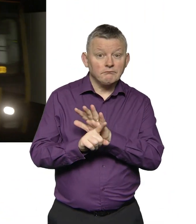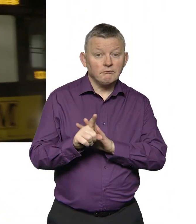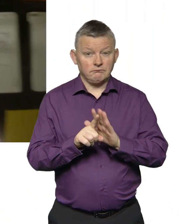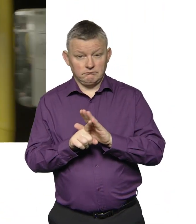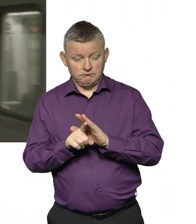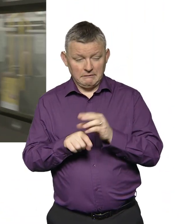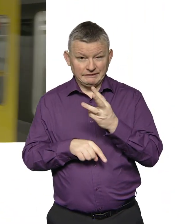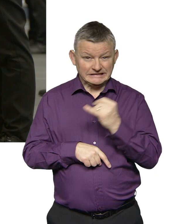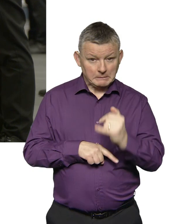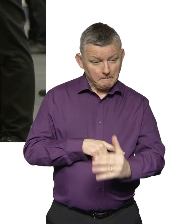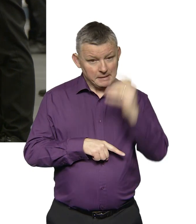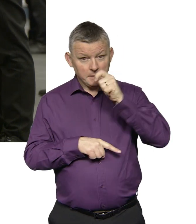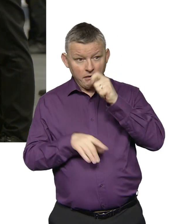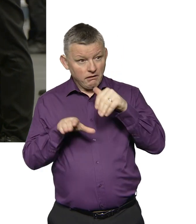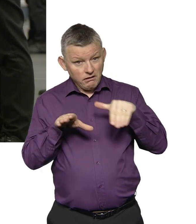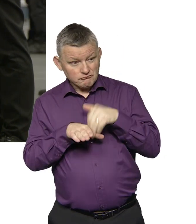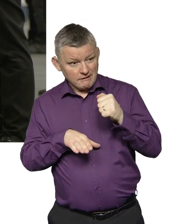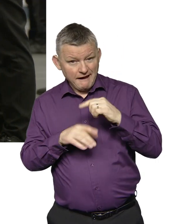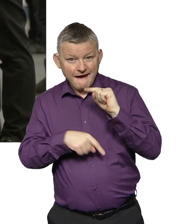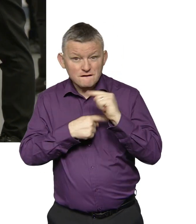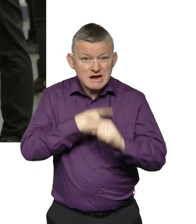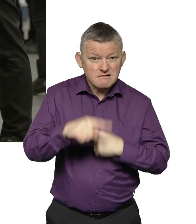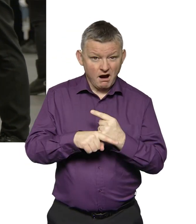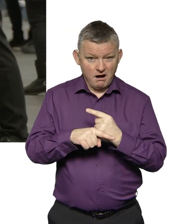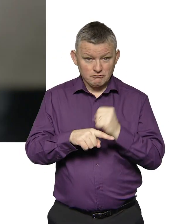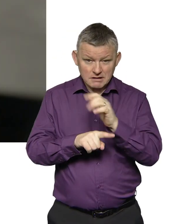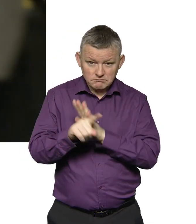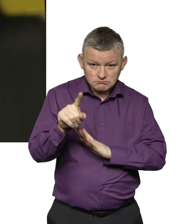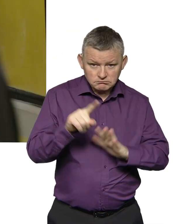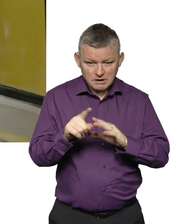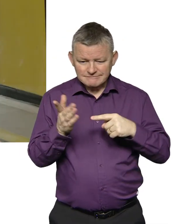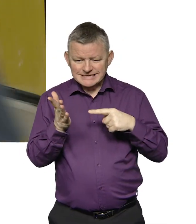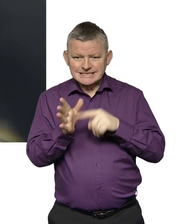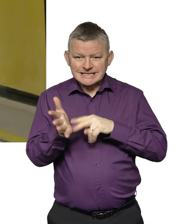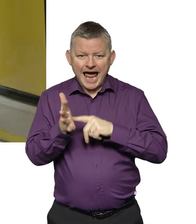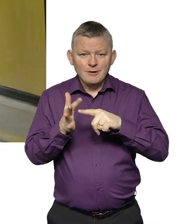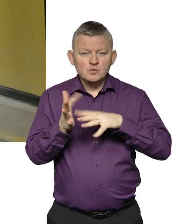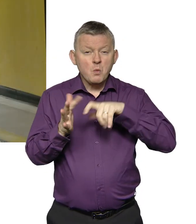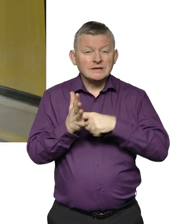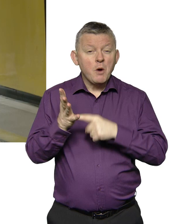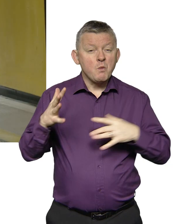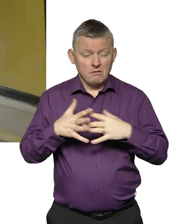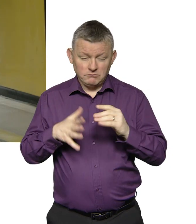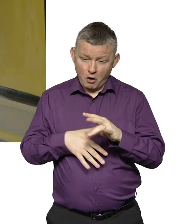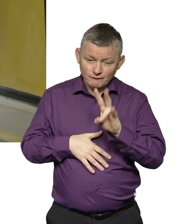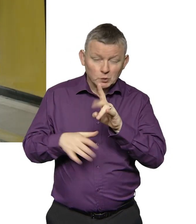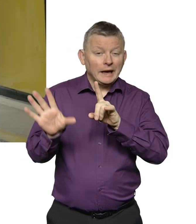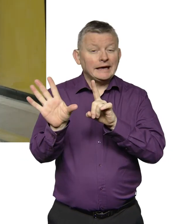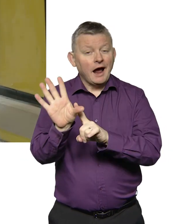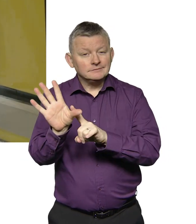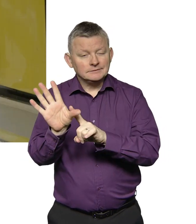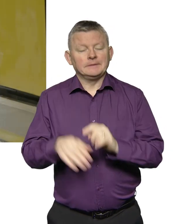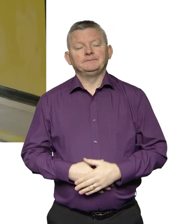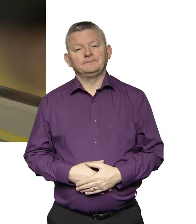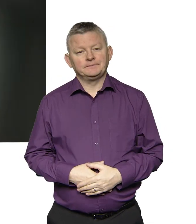It's a rail network that carries 36 million passengers a year, and a rail network that's been serving Tyne and Wear for almost